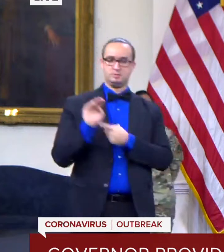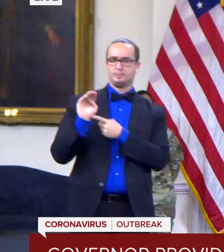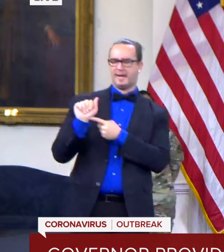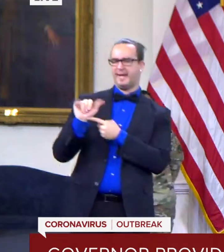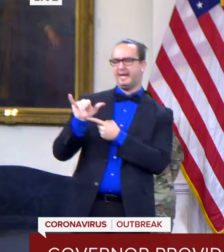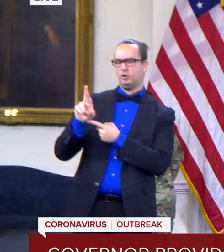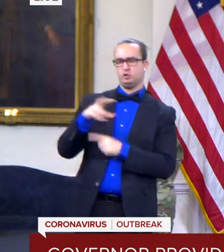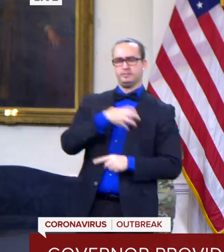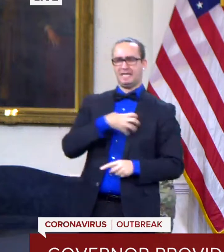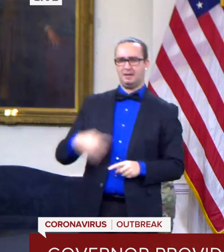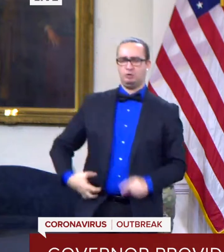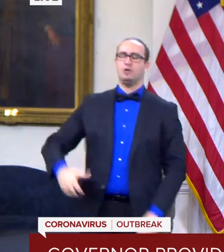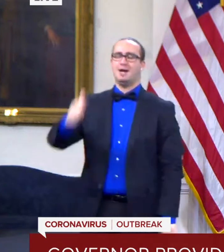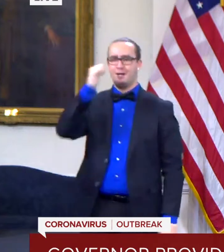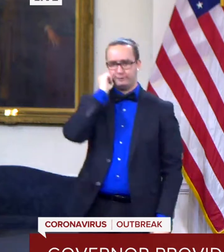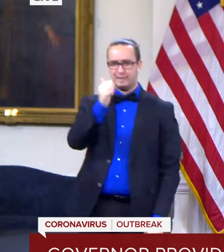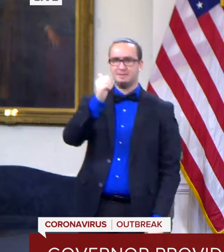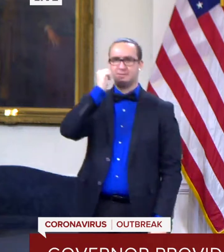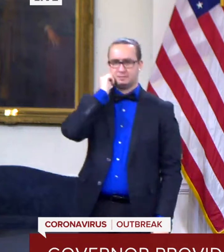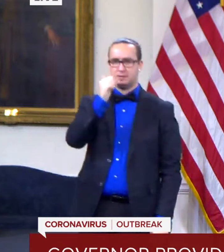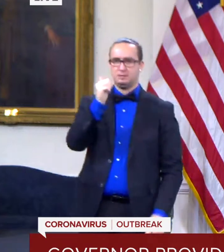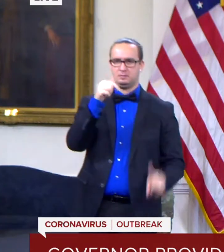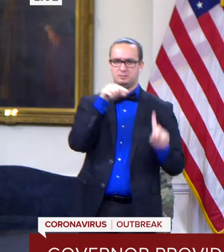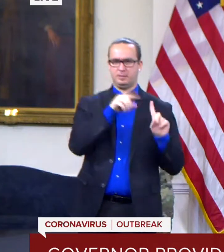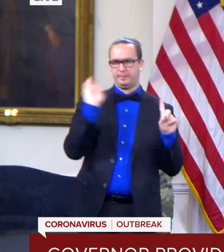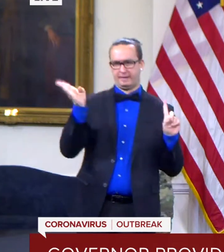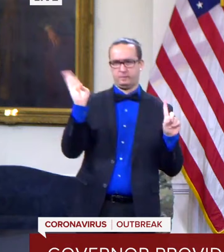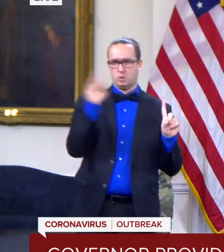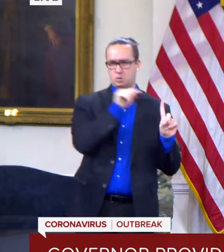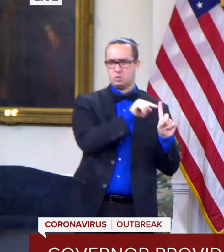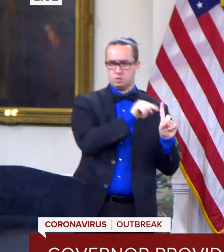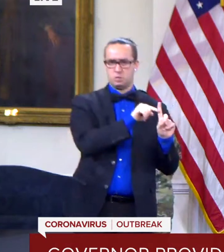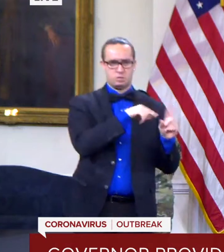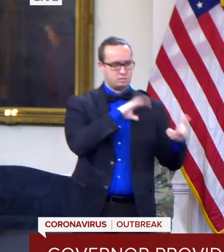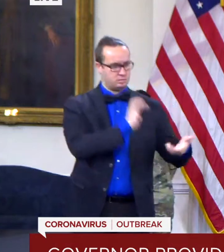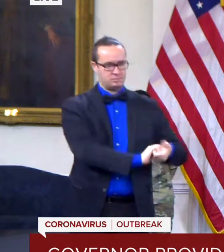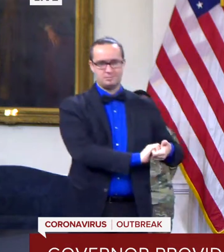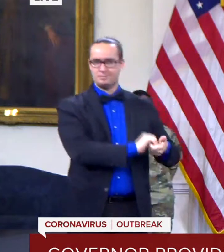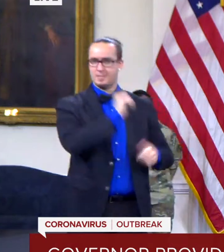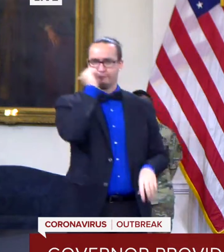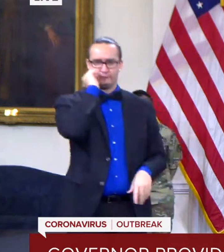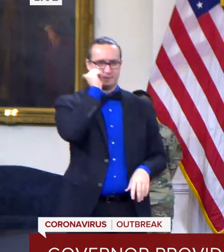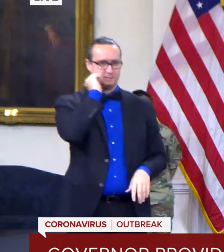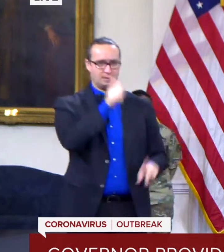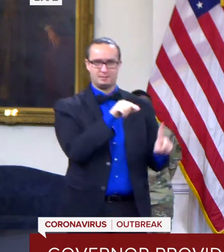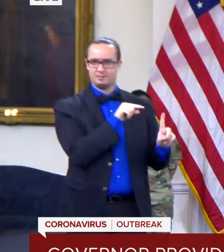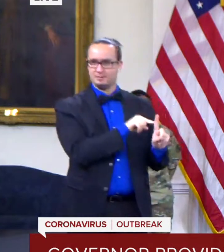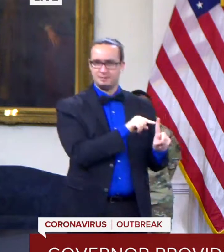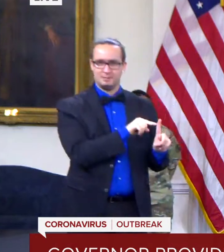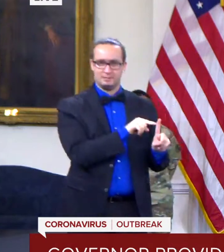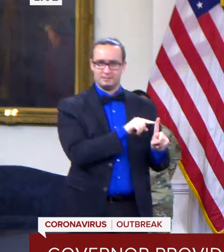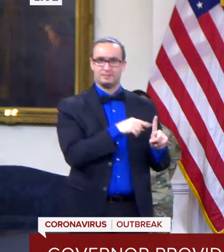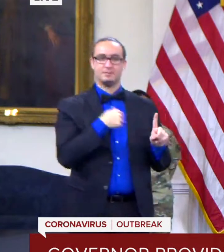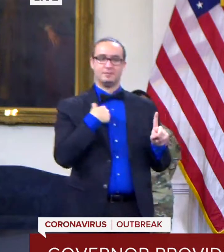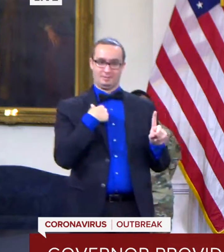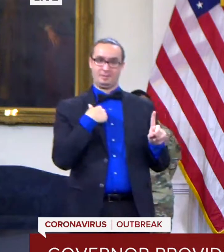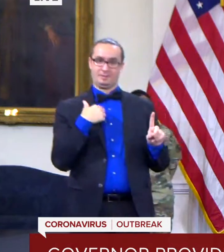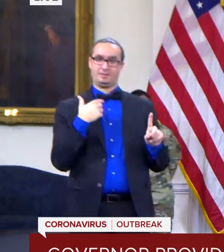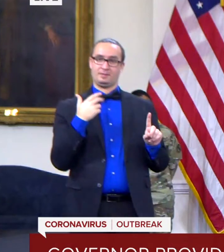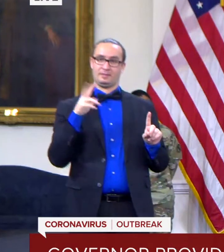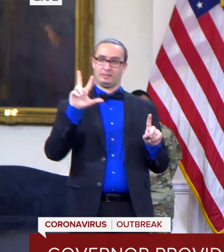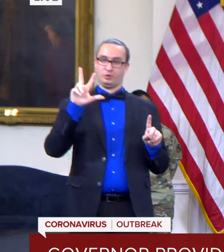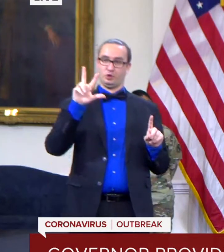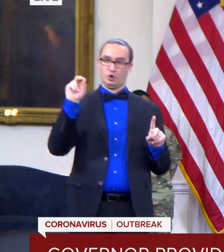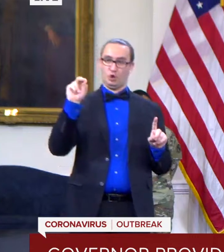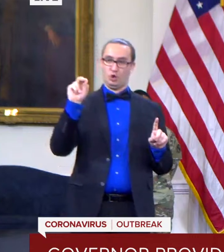their request, we've transferred 30 times doses away from the health department out to other providers because they